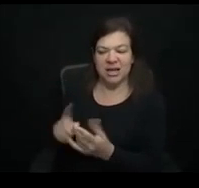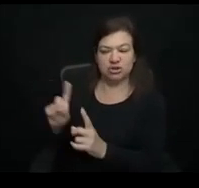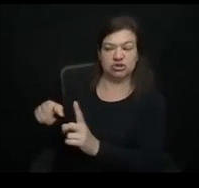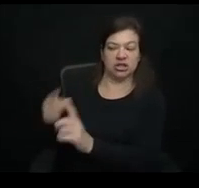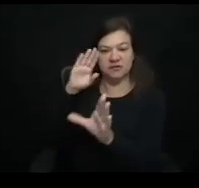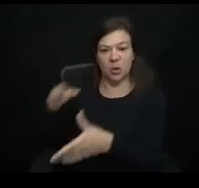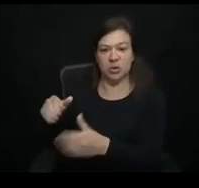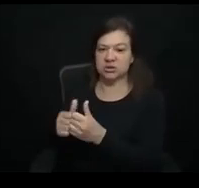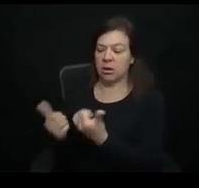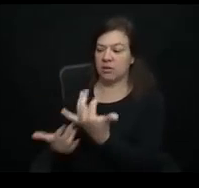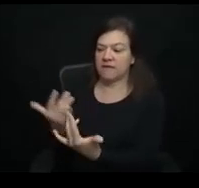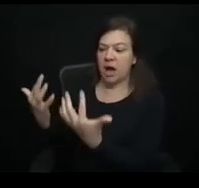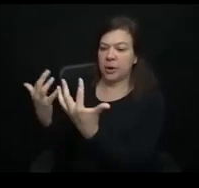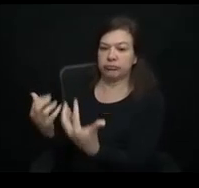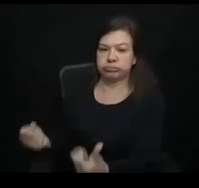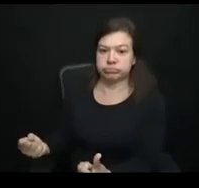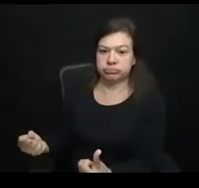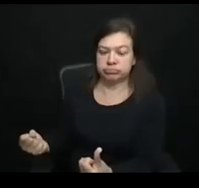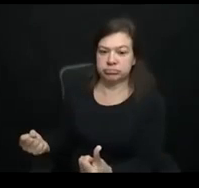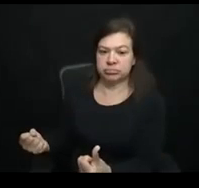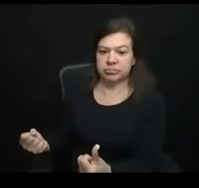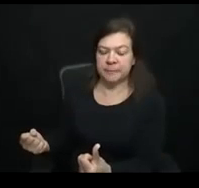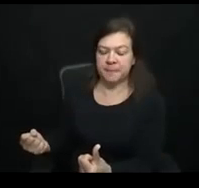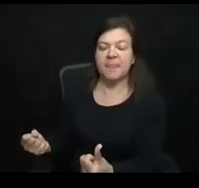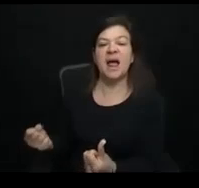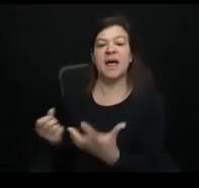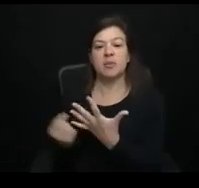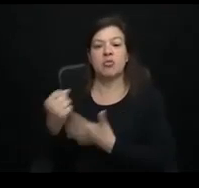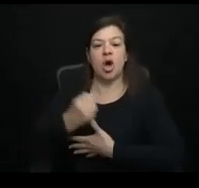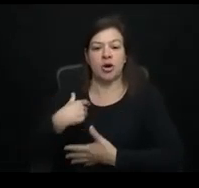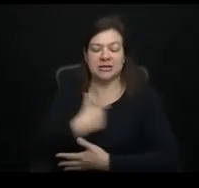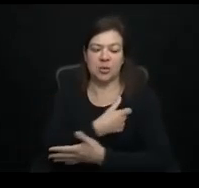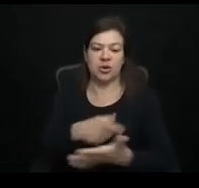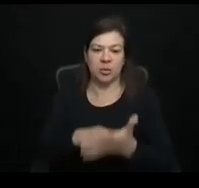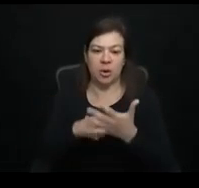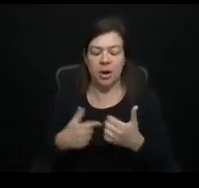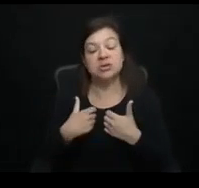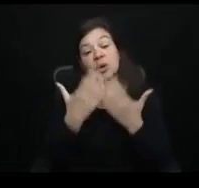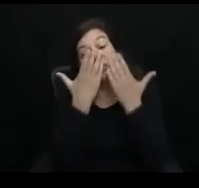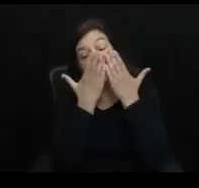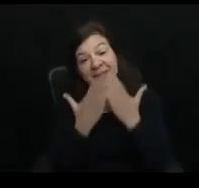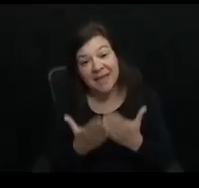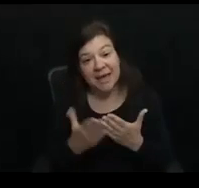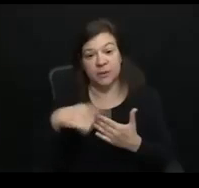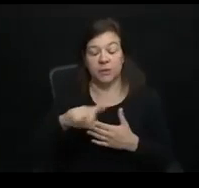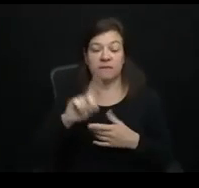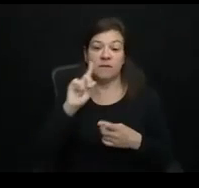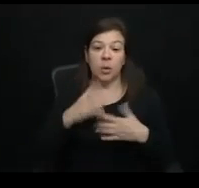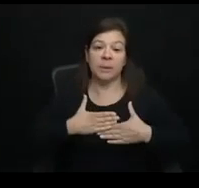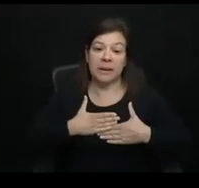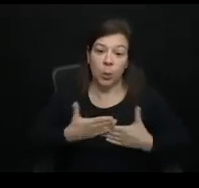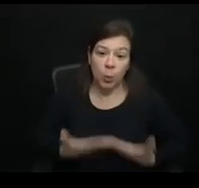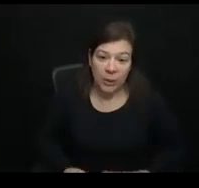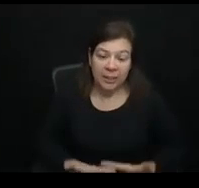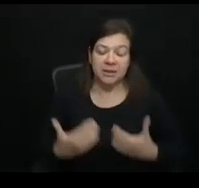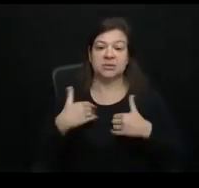suppressing fire or the priorities that are requested of us to take care of. So once again, we thank you for the burden